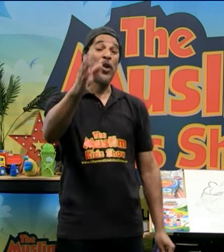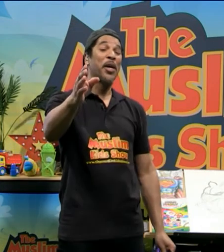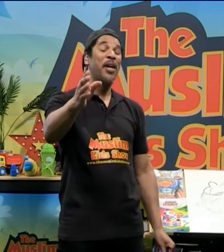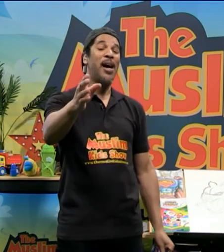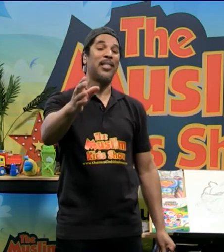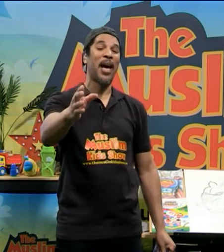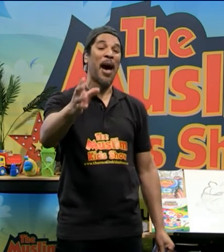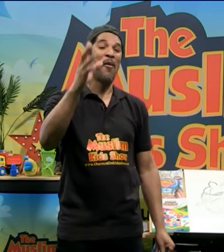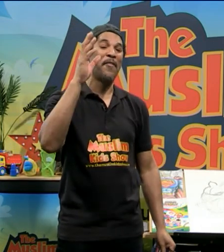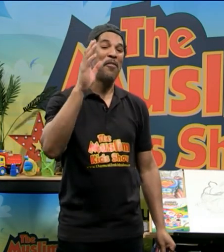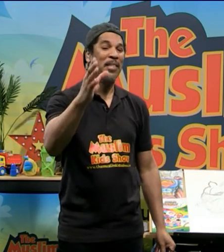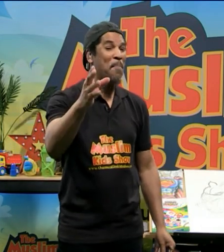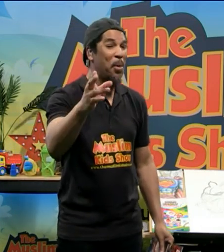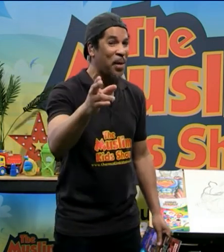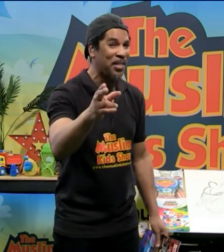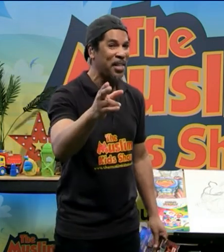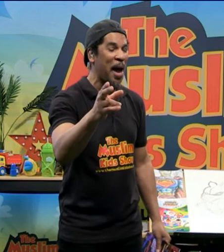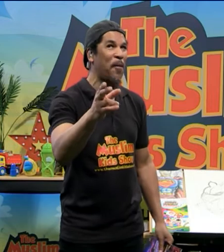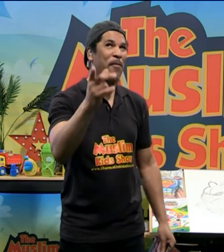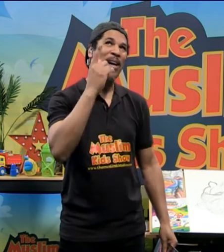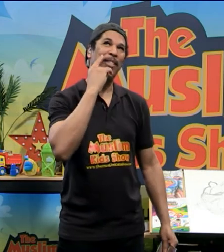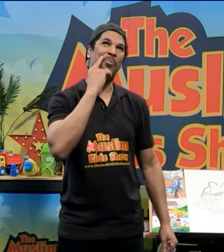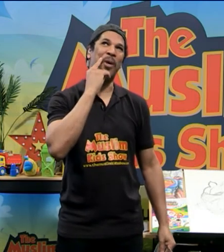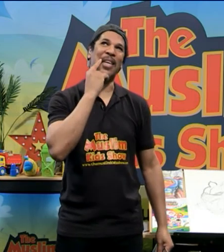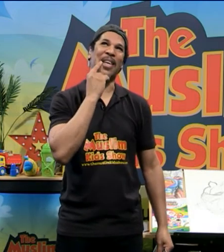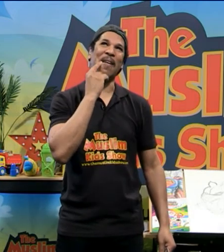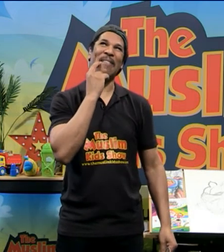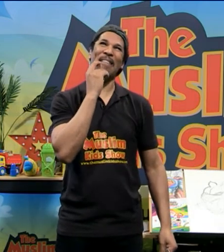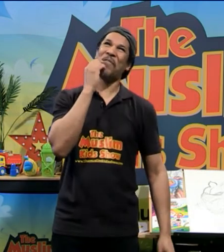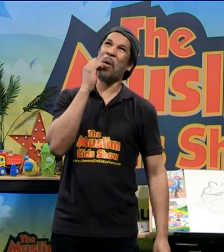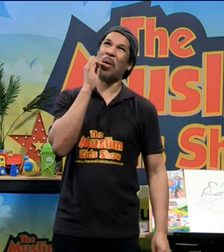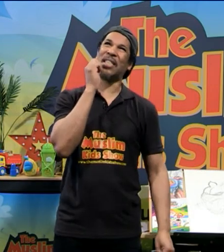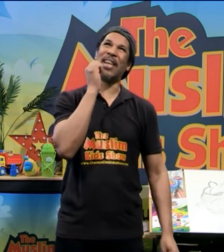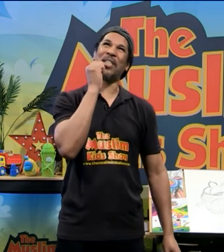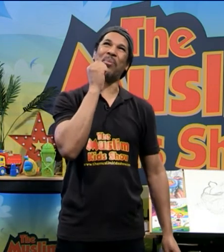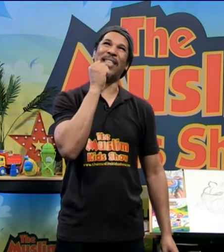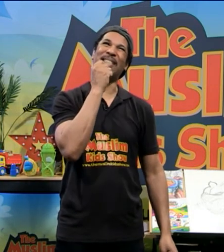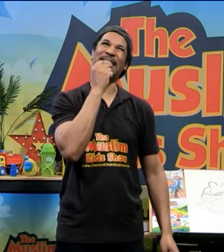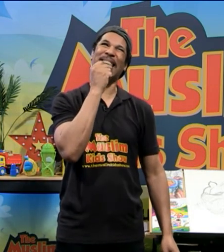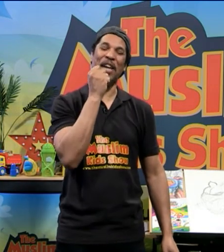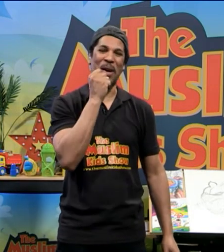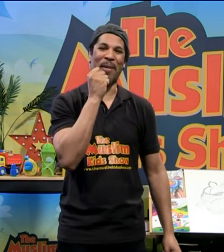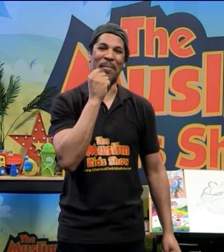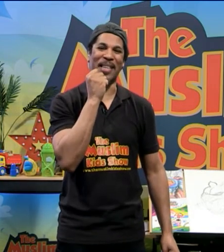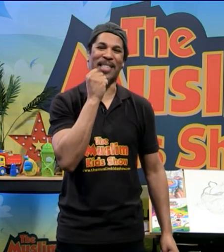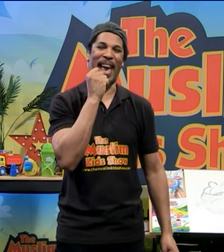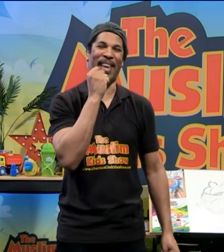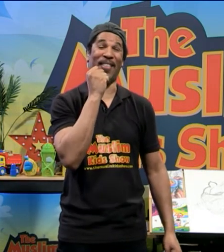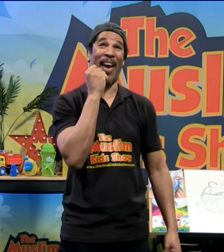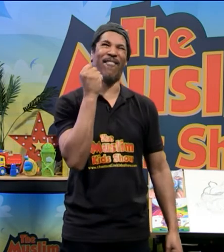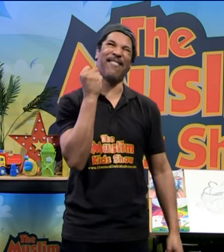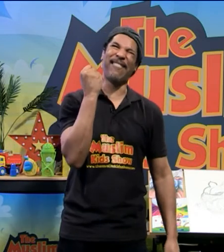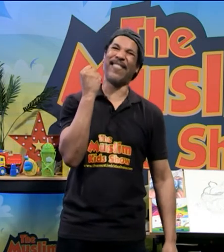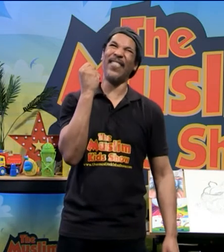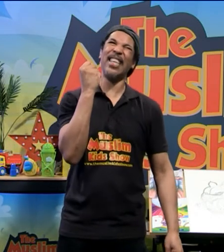if you can answer our very simple question. Now, last week, if you were watching last week, you kind of know what I'm gonna say,